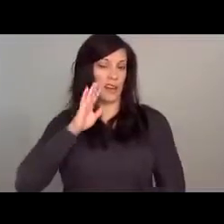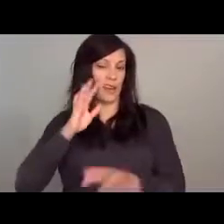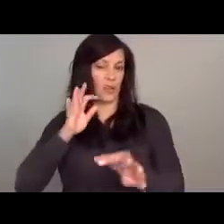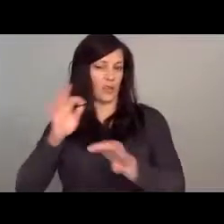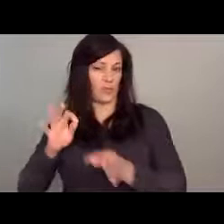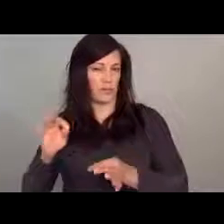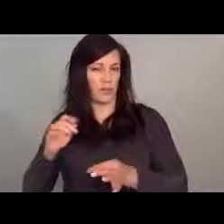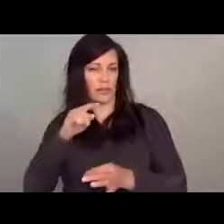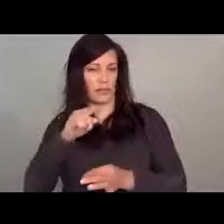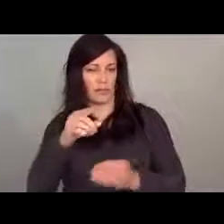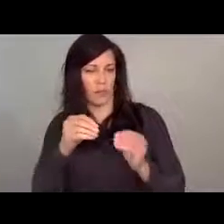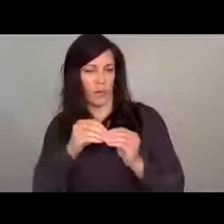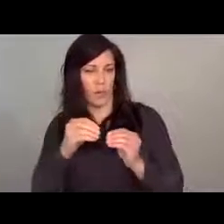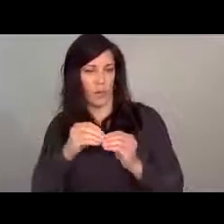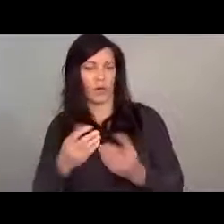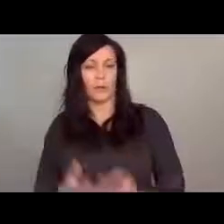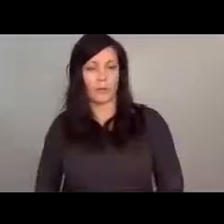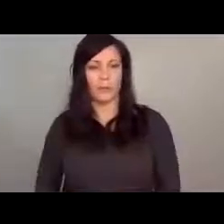more.